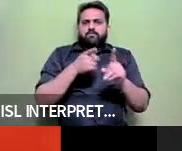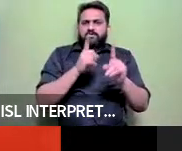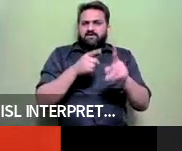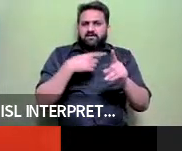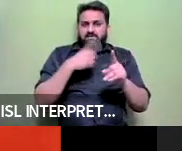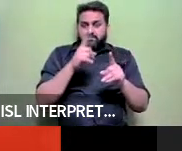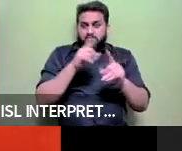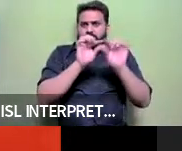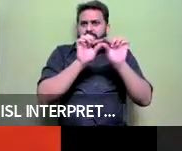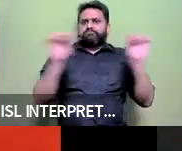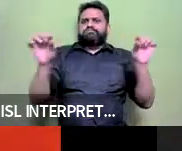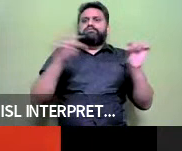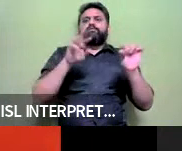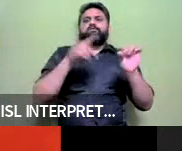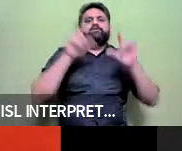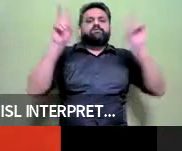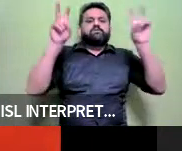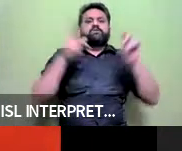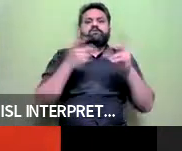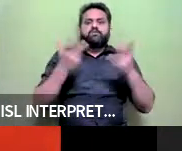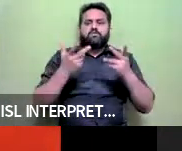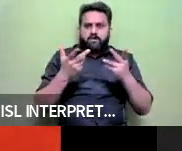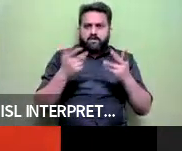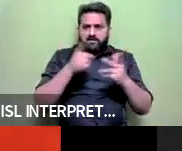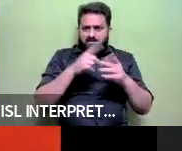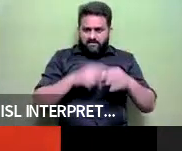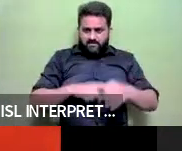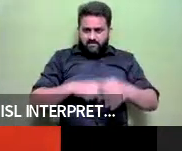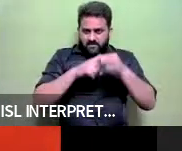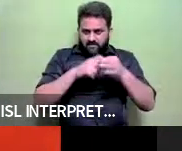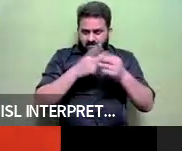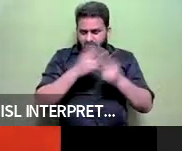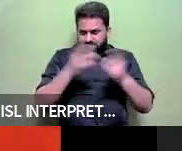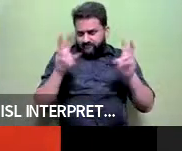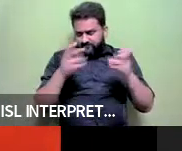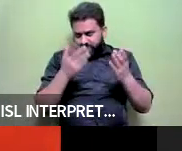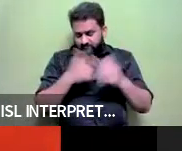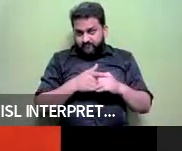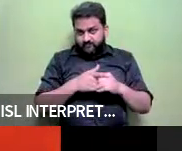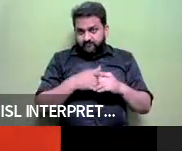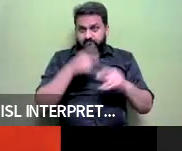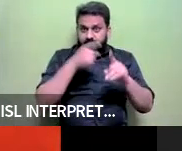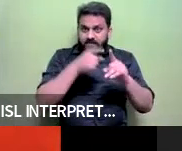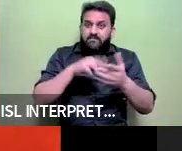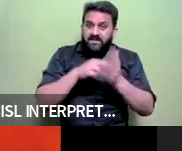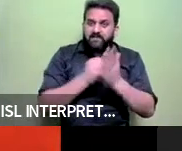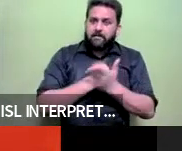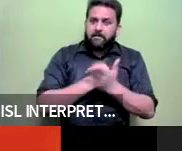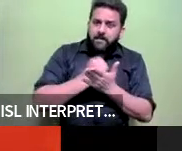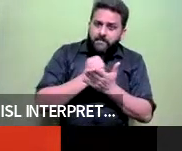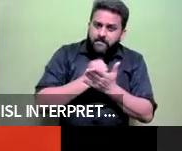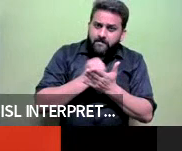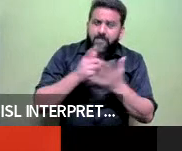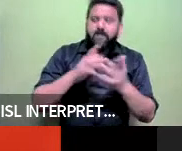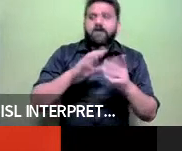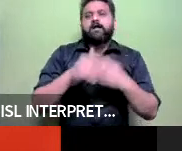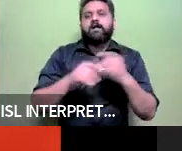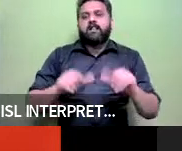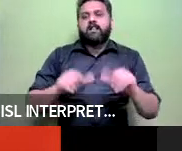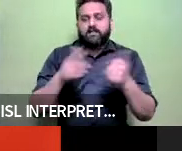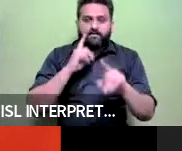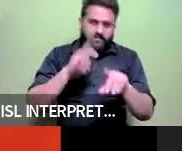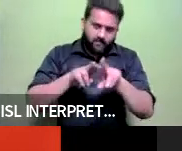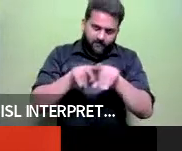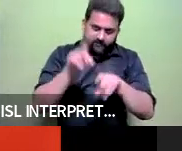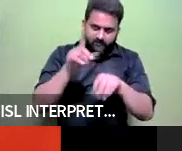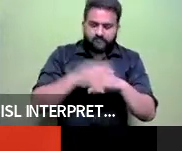one liner, what is your case about? And this, we call it case theory. This comes with a practice. For example, if you are